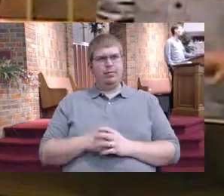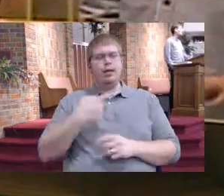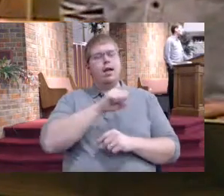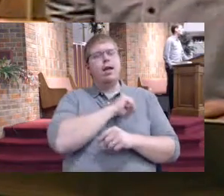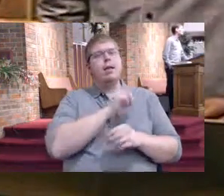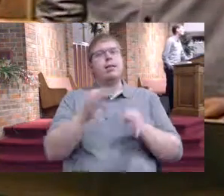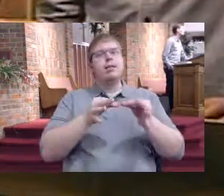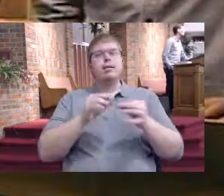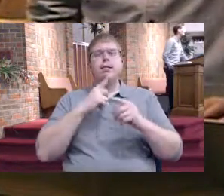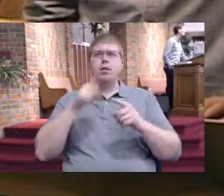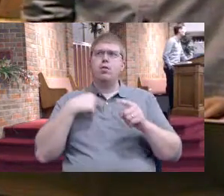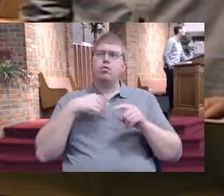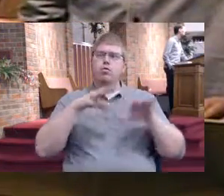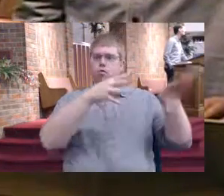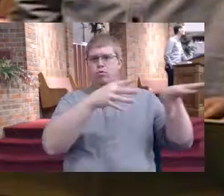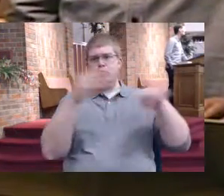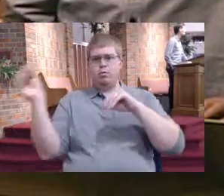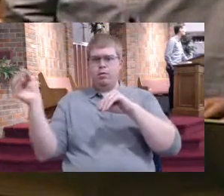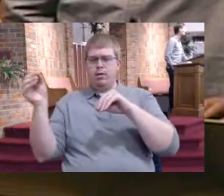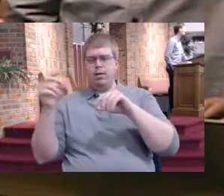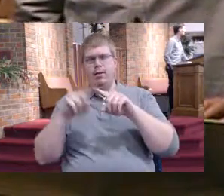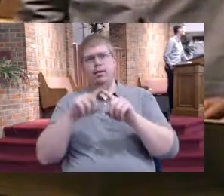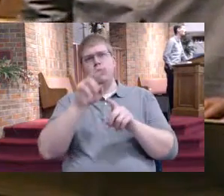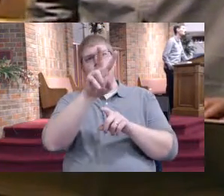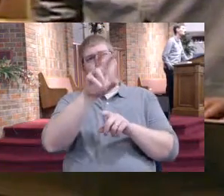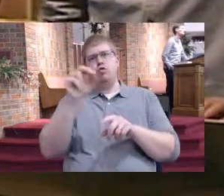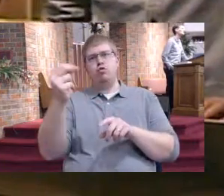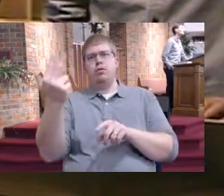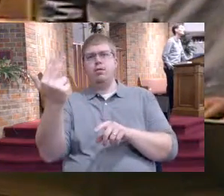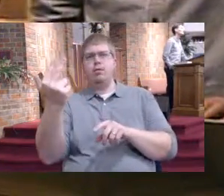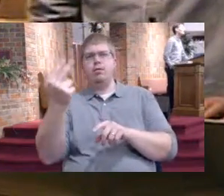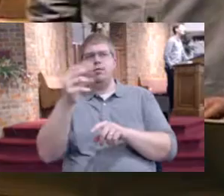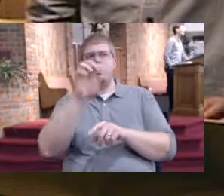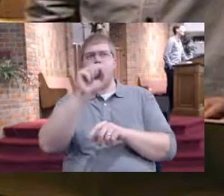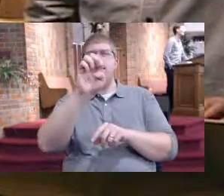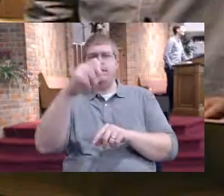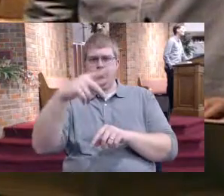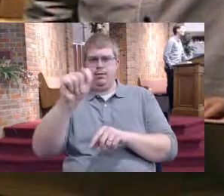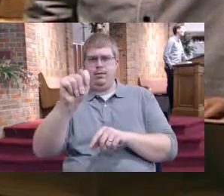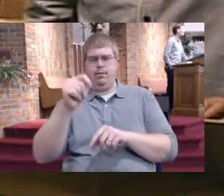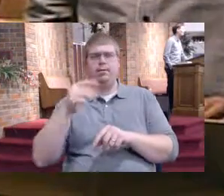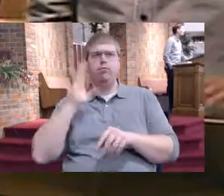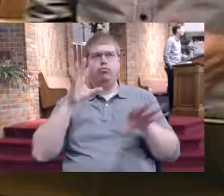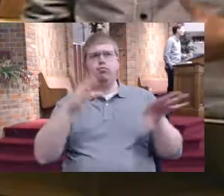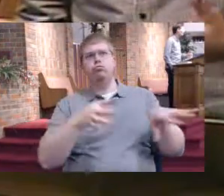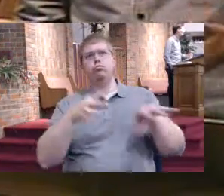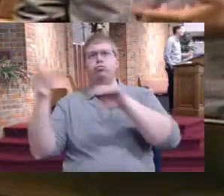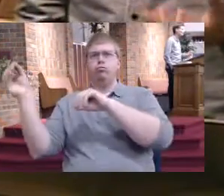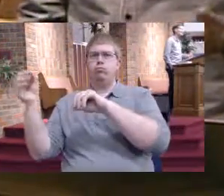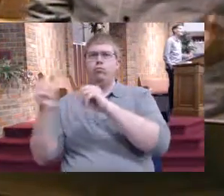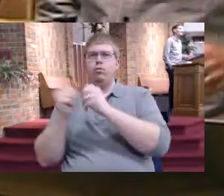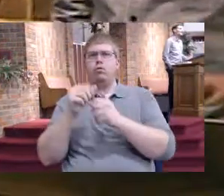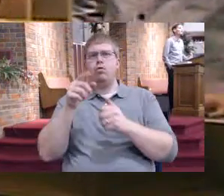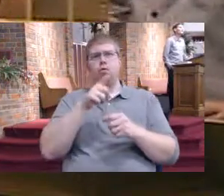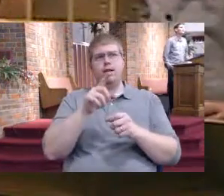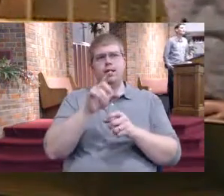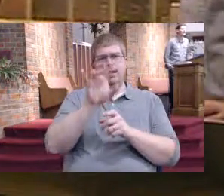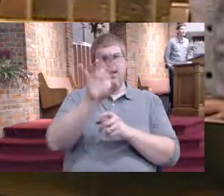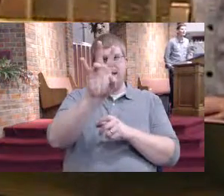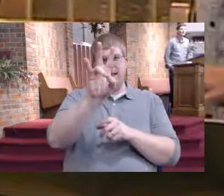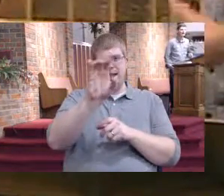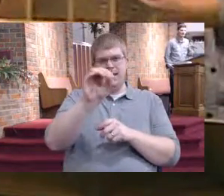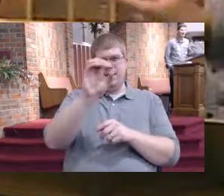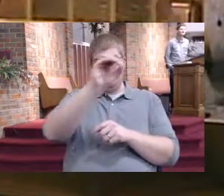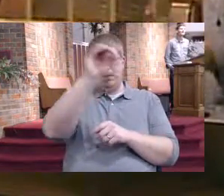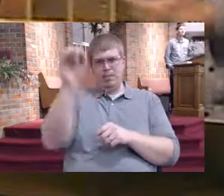When we left for Tanzania in 2013, September of 13, we left with about 70% of our funds raised,